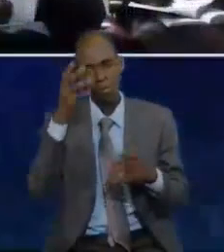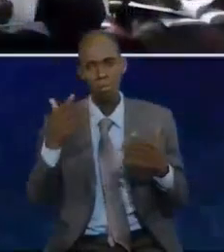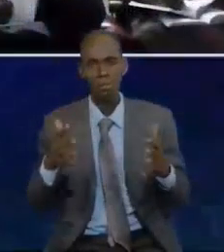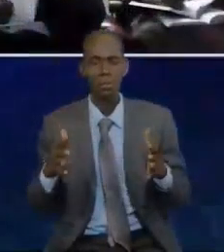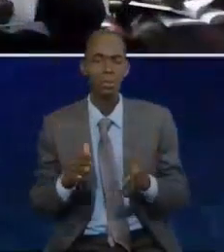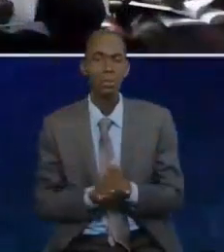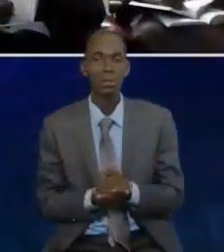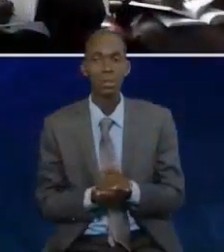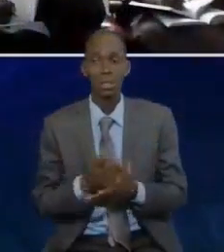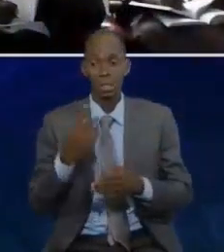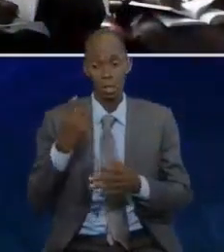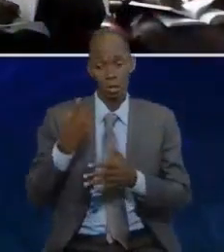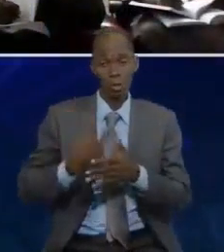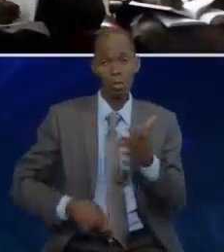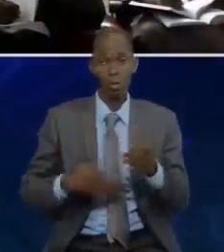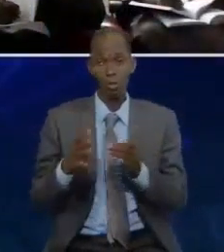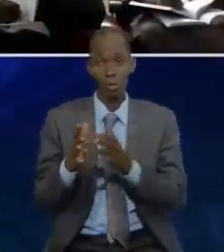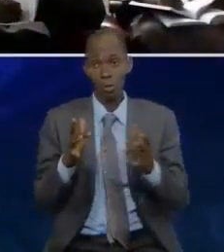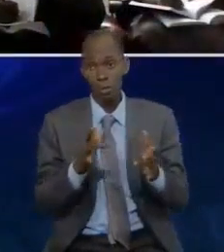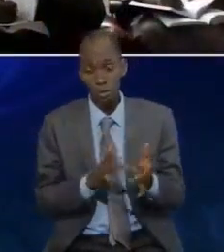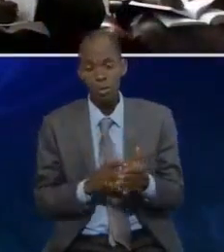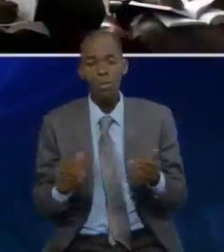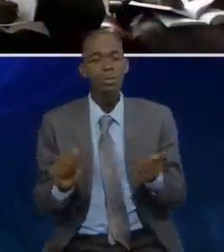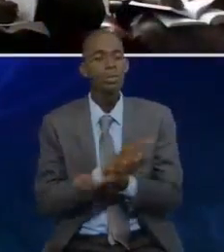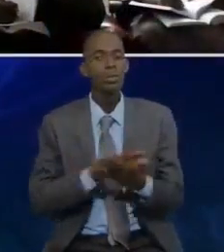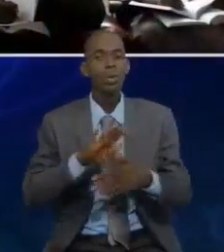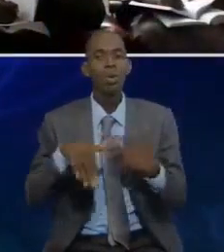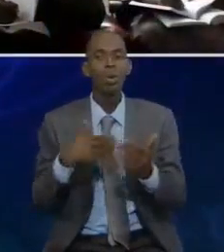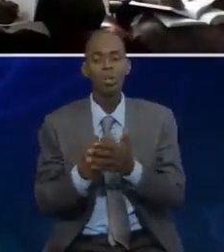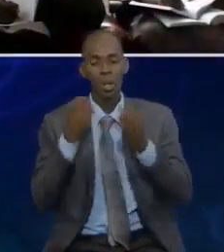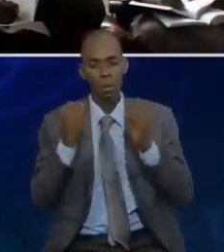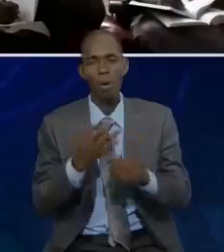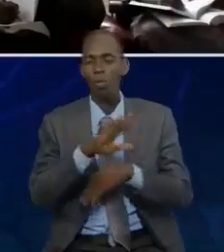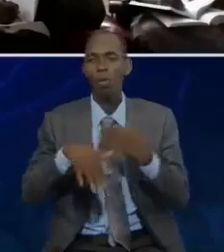The price destroyed all the powers of all demons.